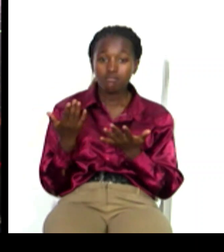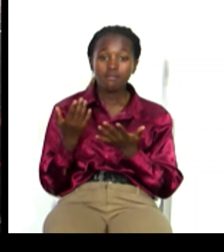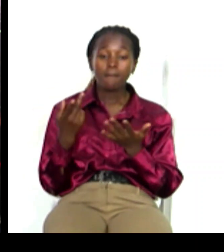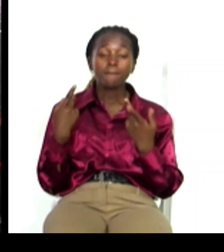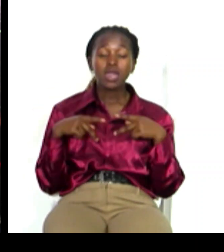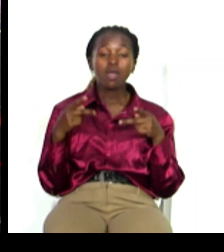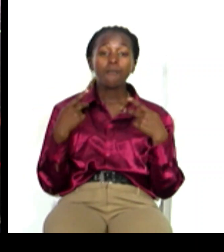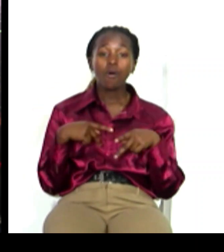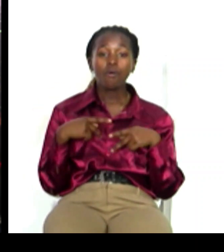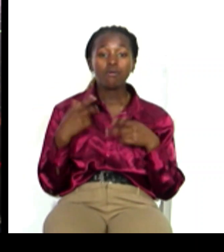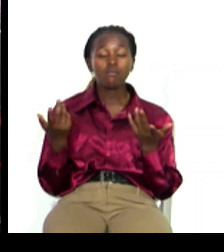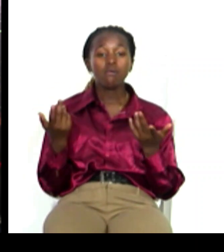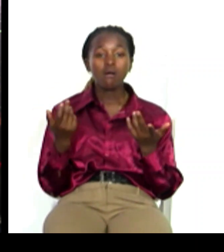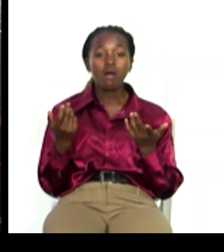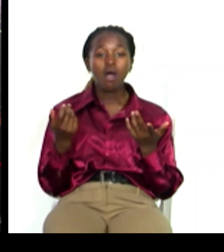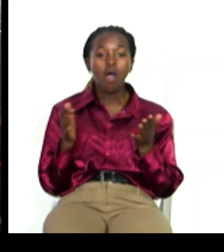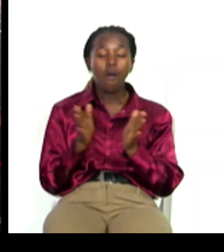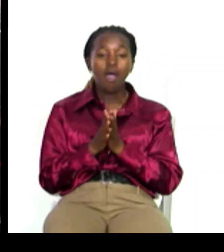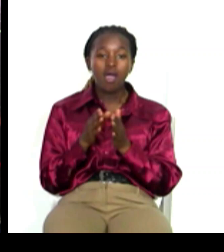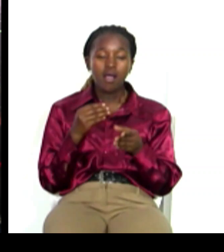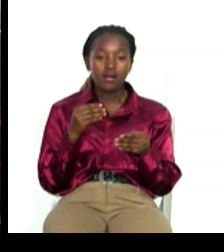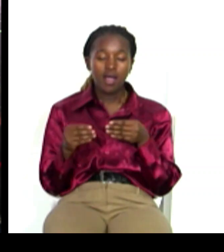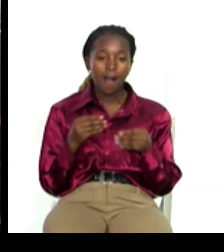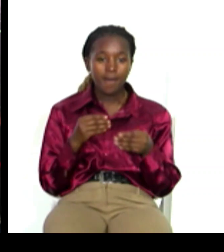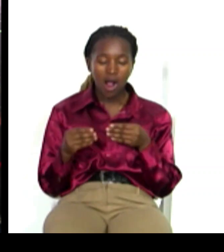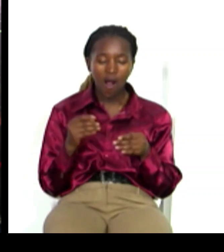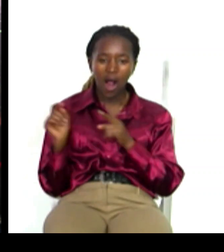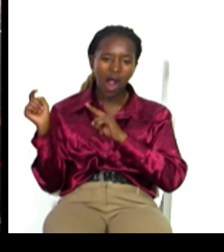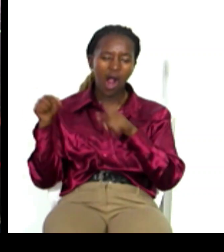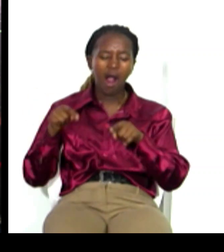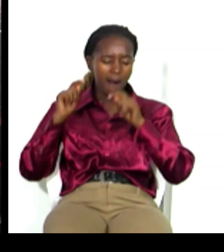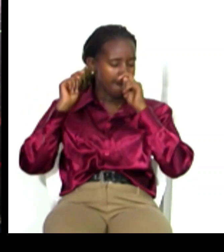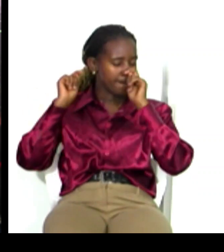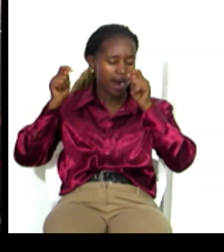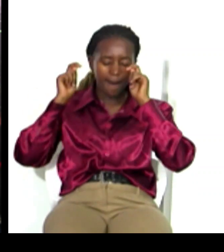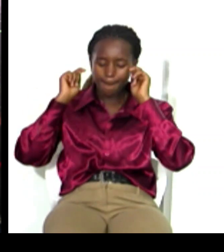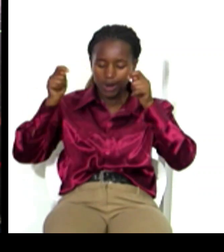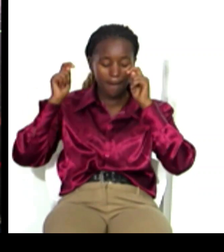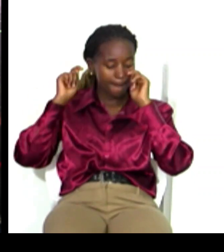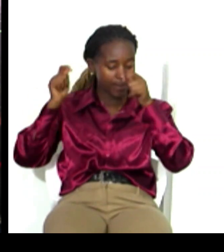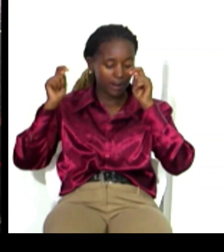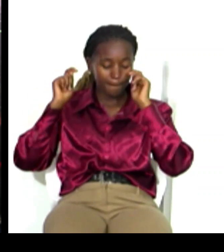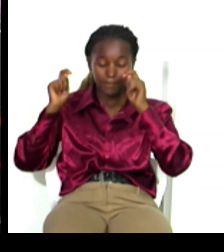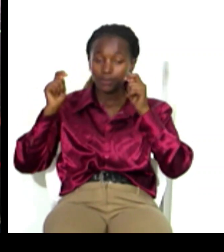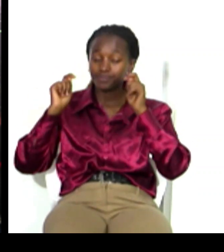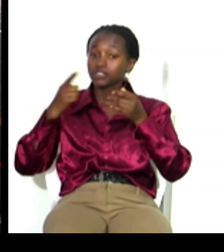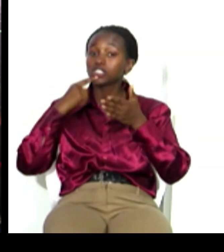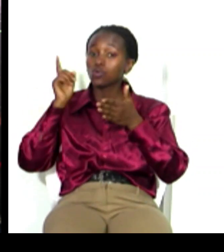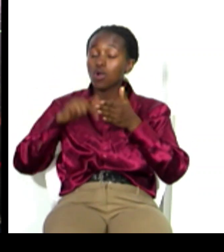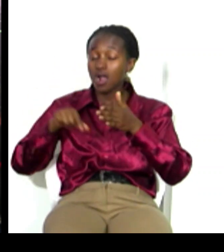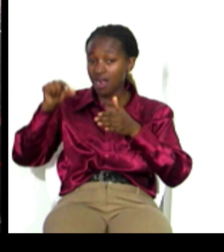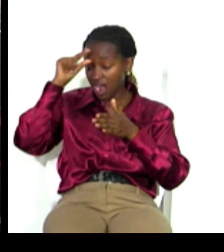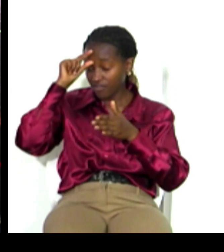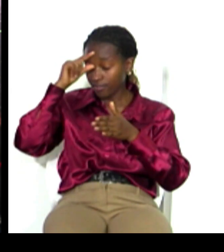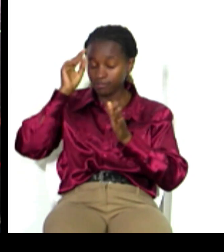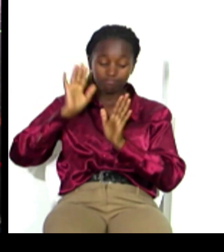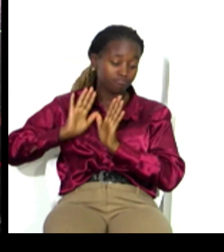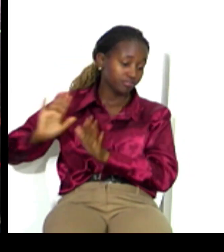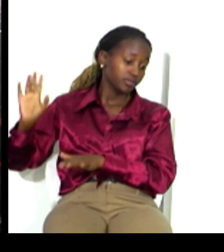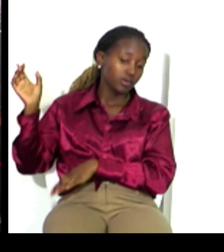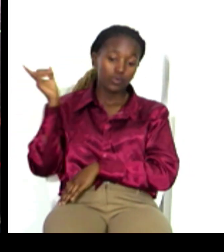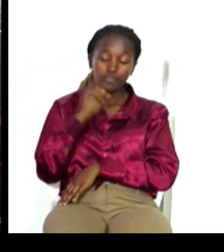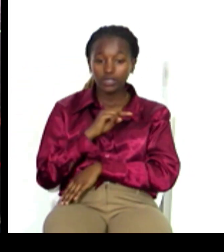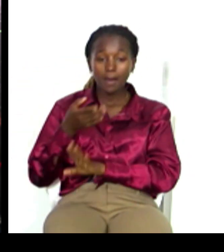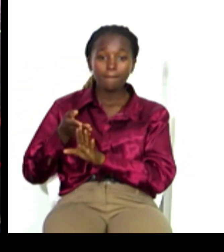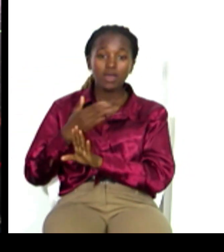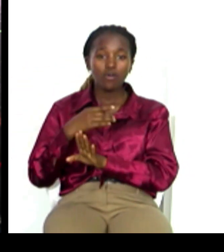where persons with disability were going towards the street saying that the government have neglected them. There are so many things that they